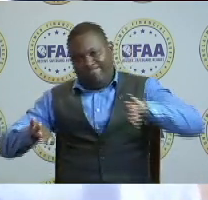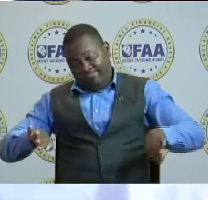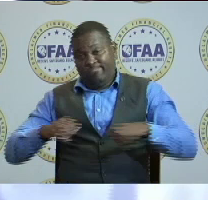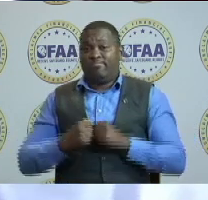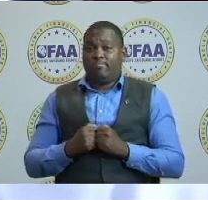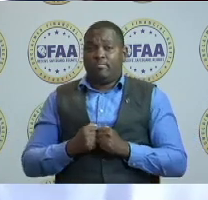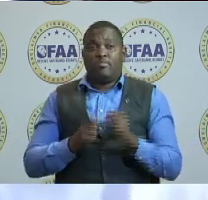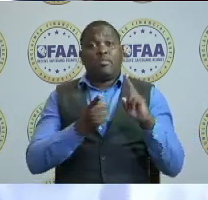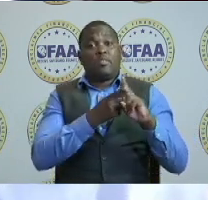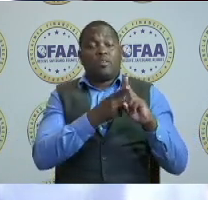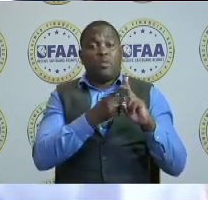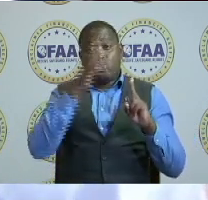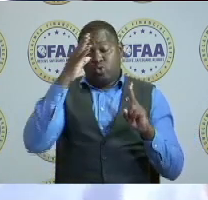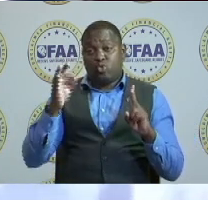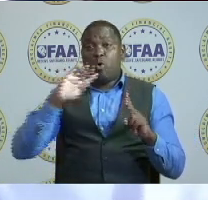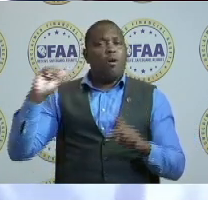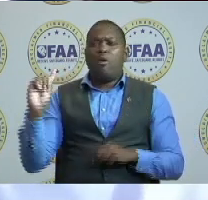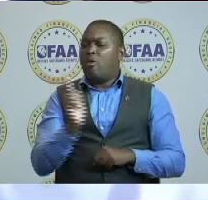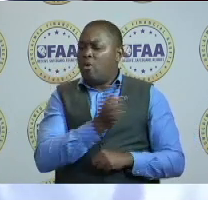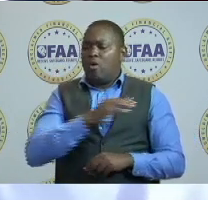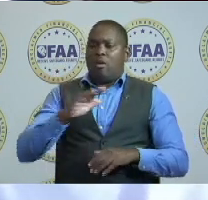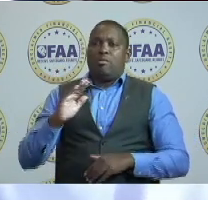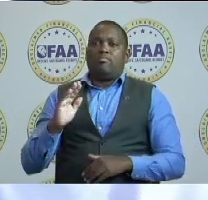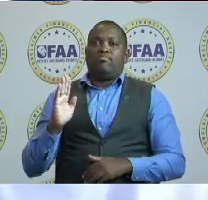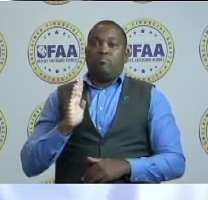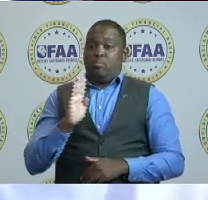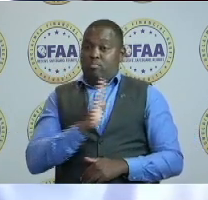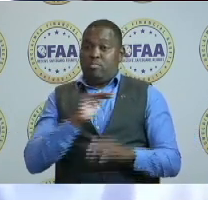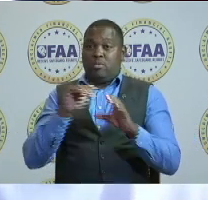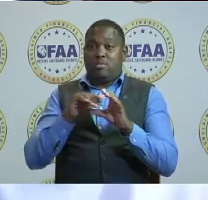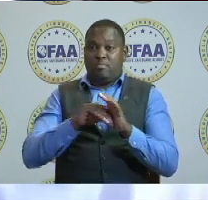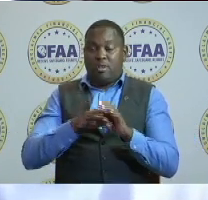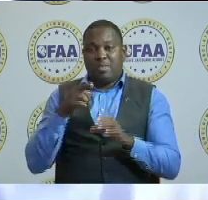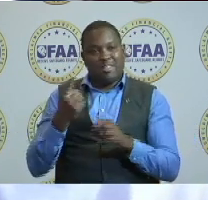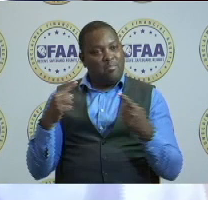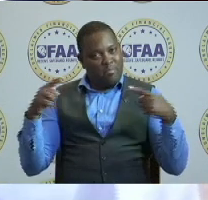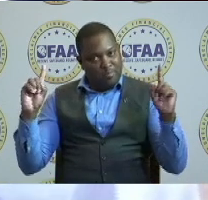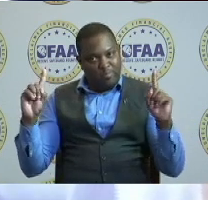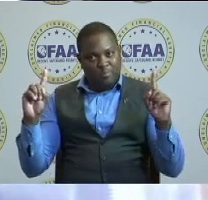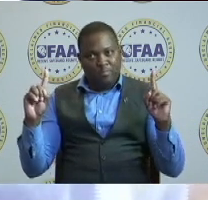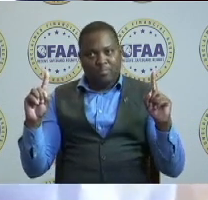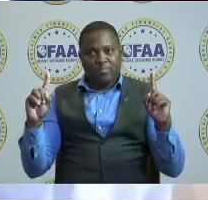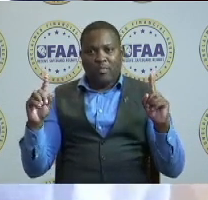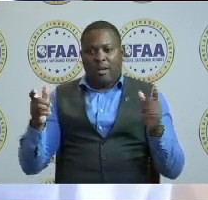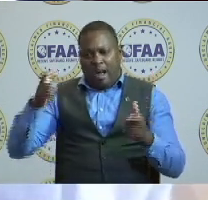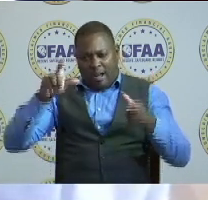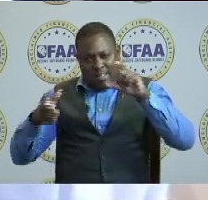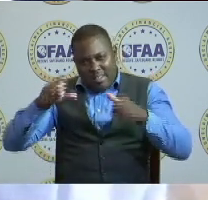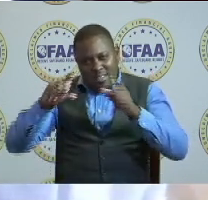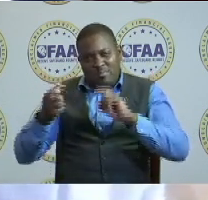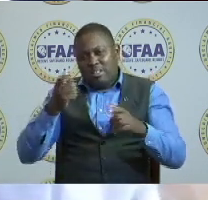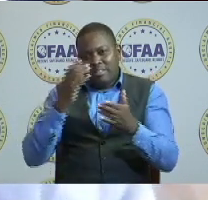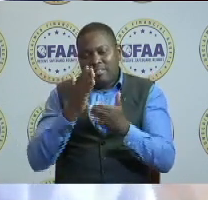two, ensuring that all board members of the authority qualify and are fit under proper assessment,